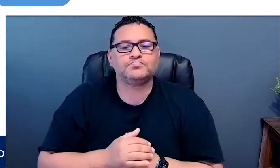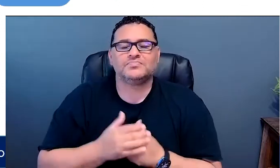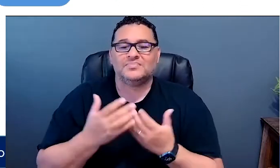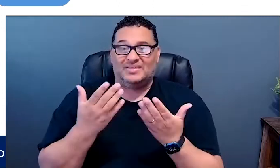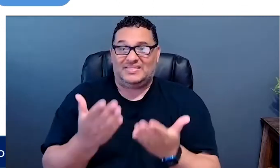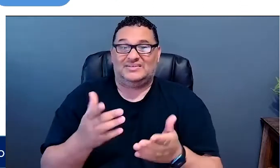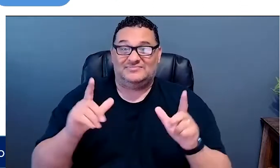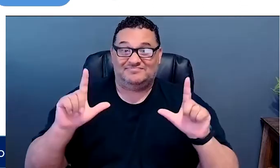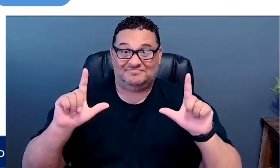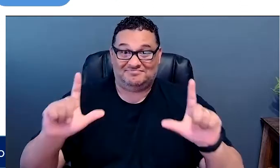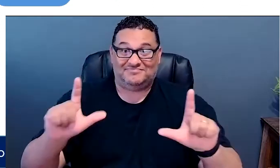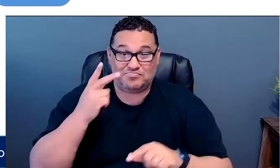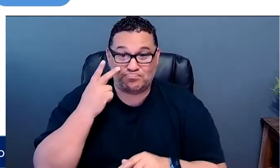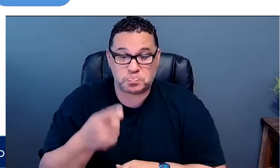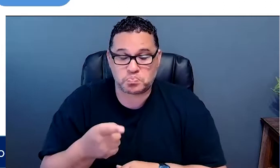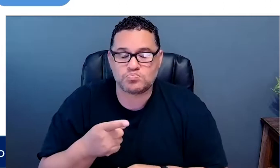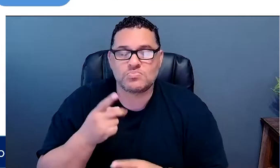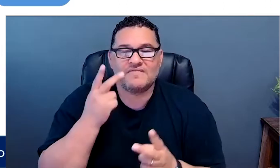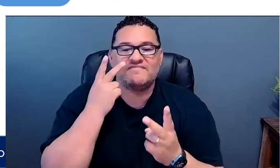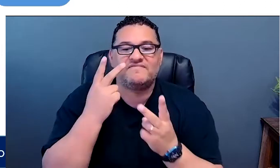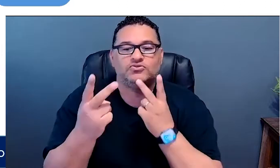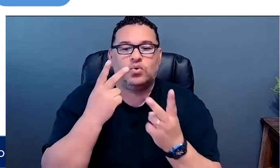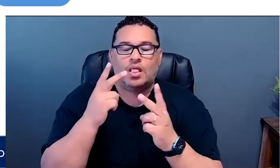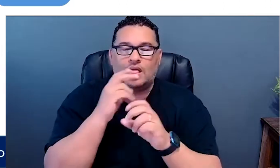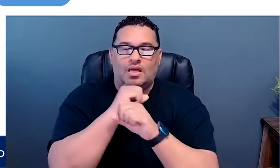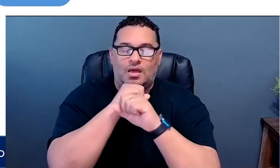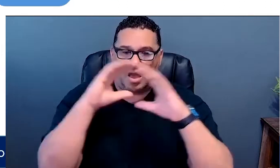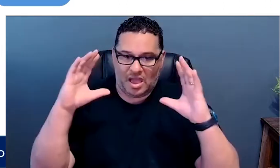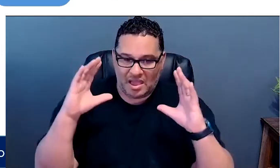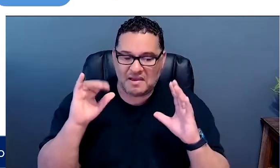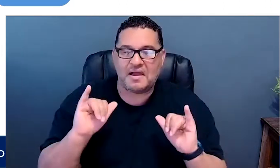visual interpretation of the VR process, kind of